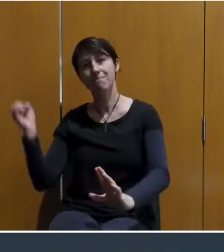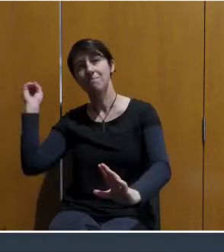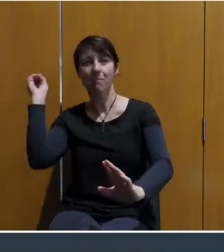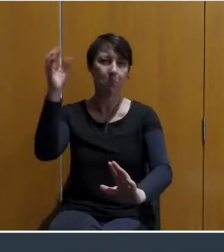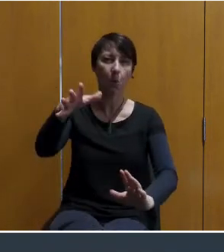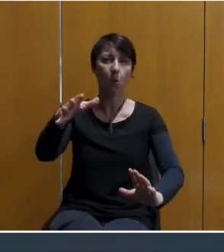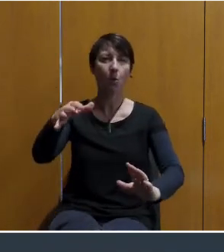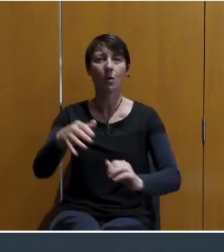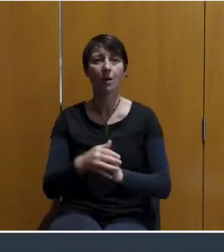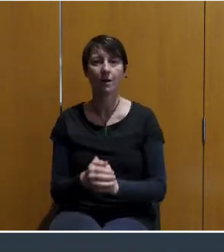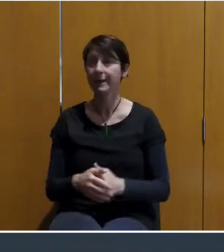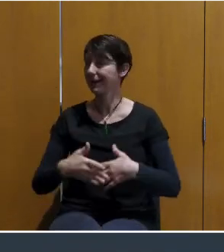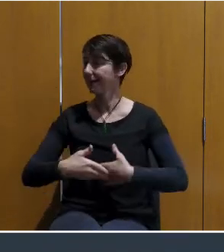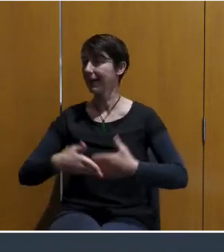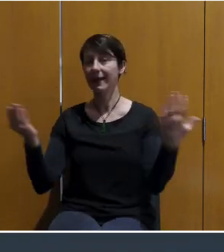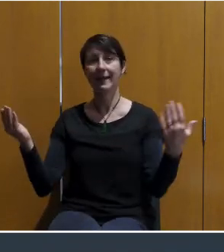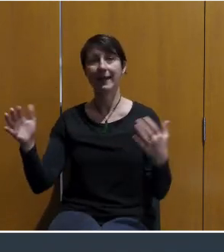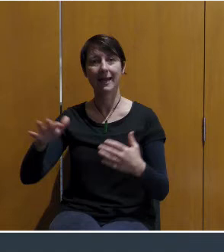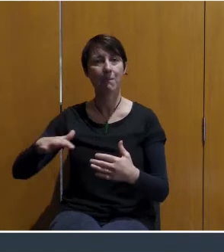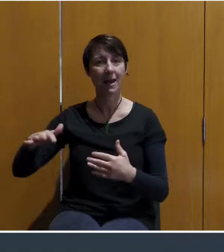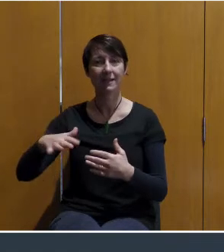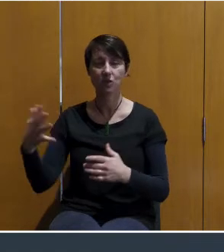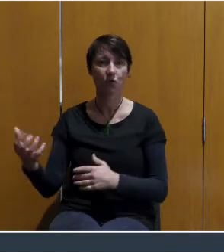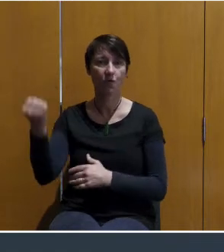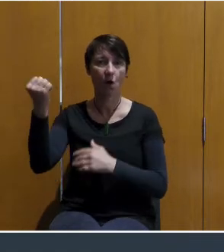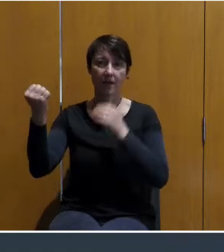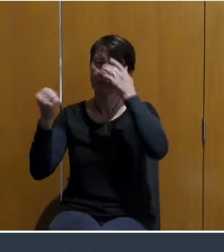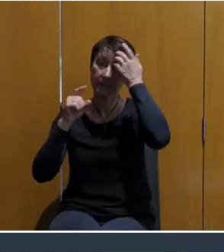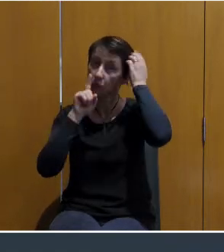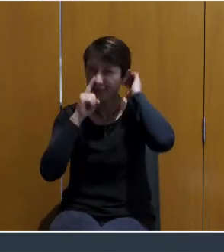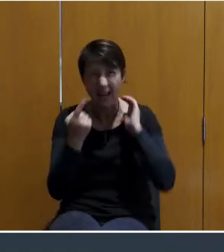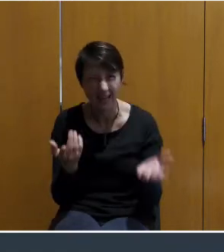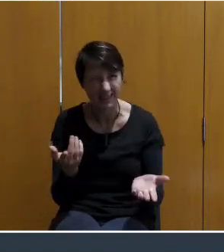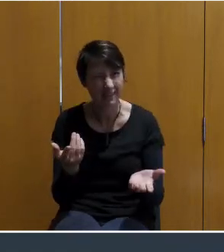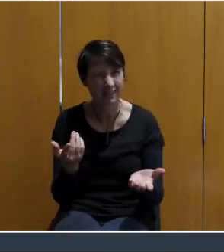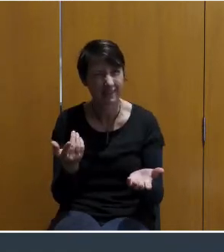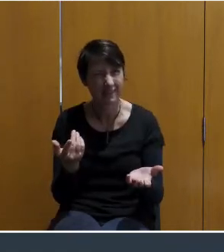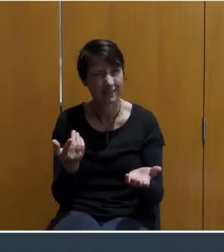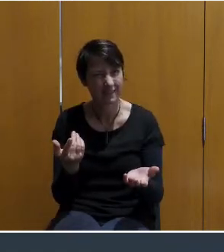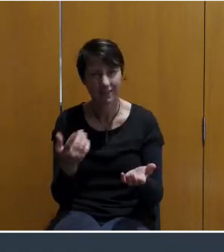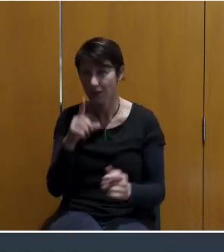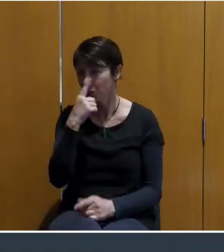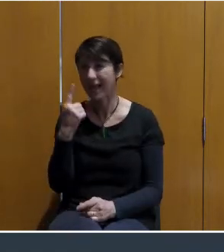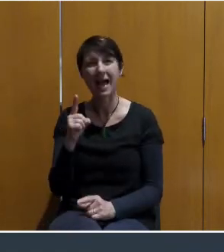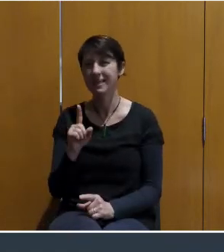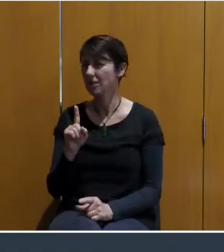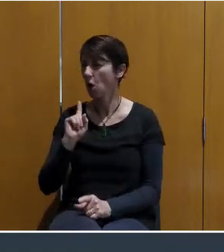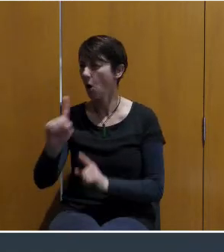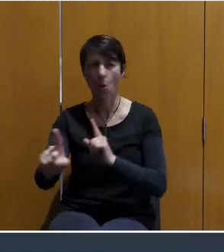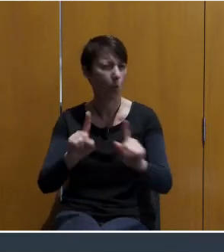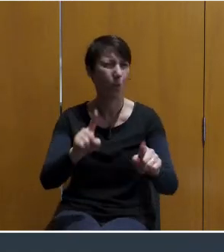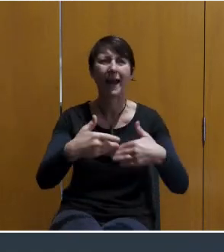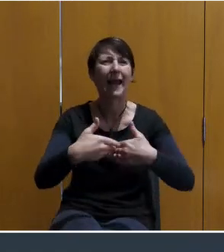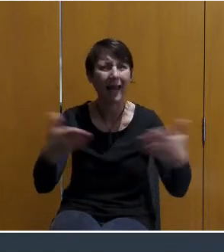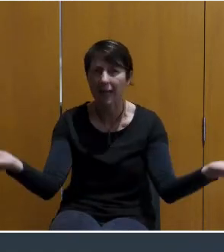any out-of-the-way green area that you discover is not the way to go. Especially when there are people doing